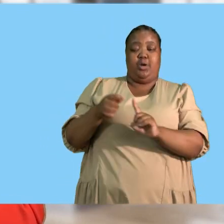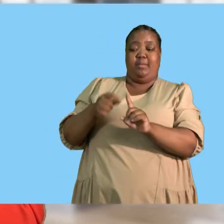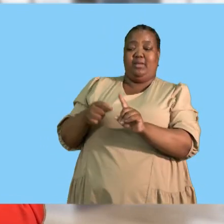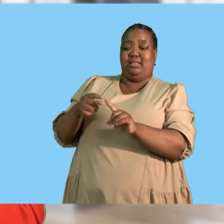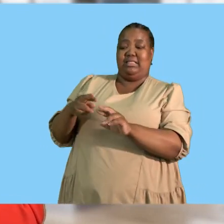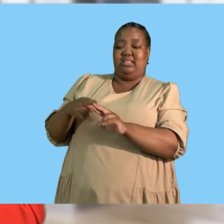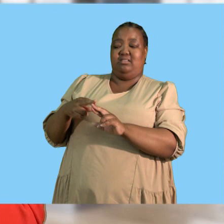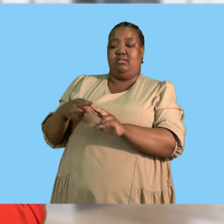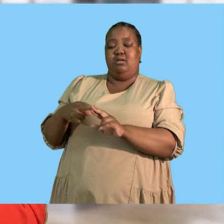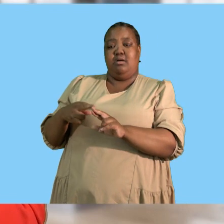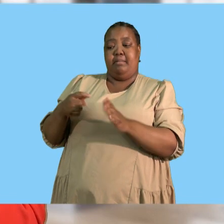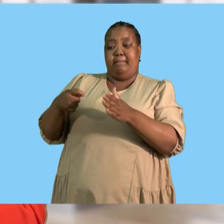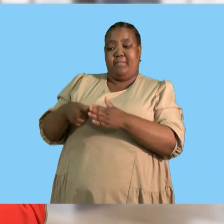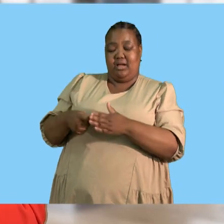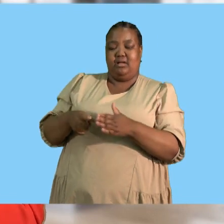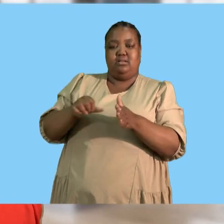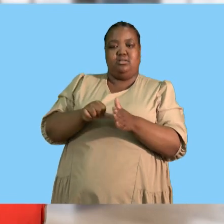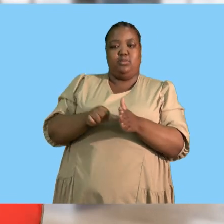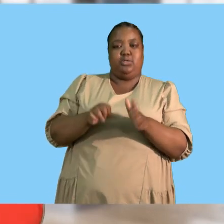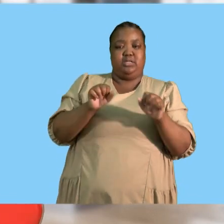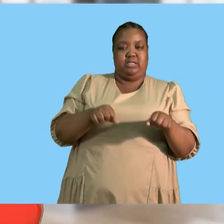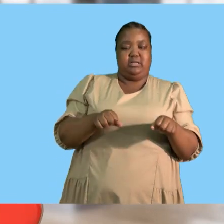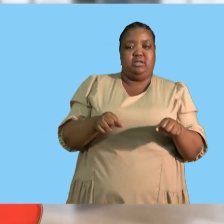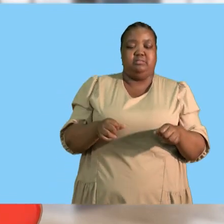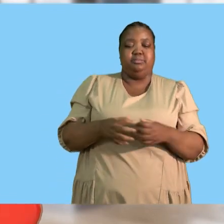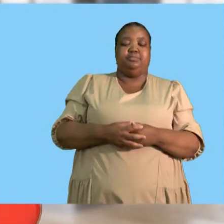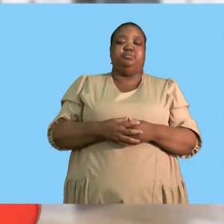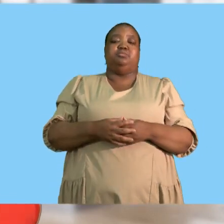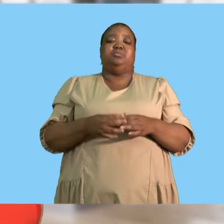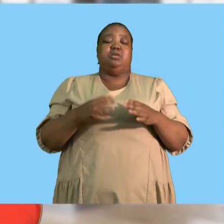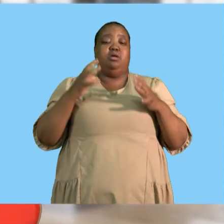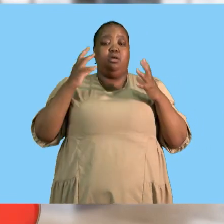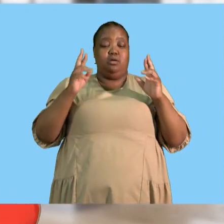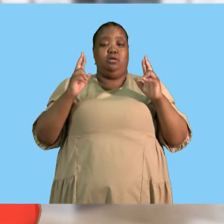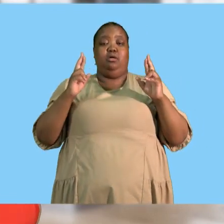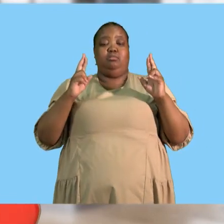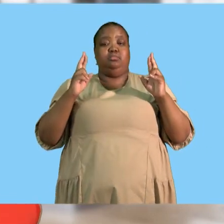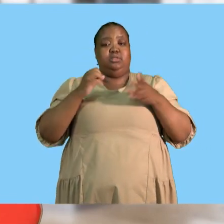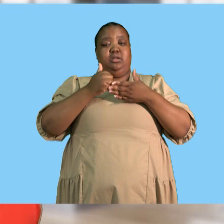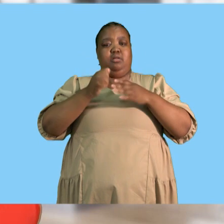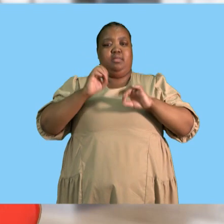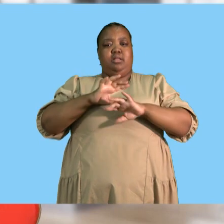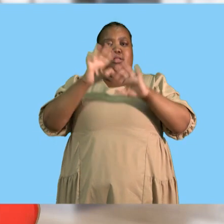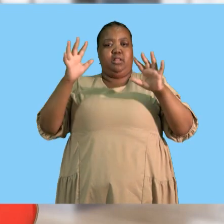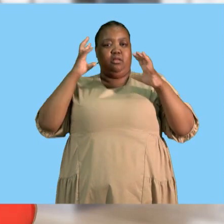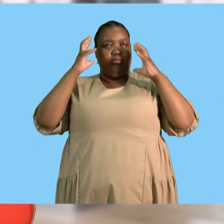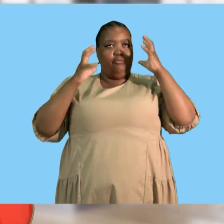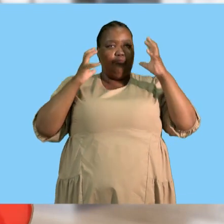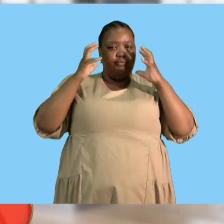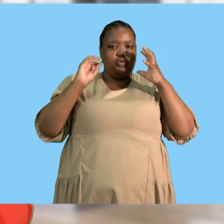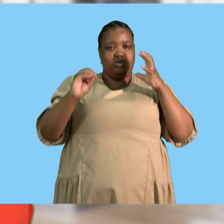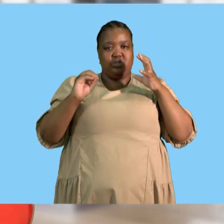will arise between the parties. Now, I hope that helps to clarify the misconceptions that you might